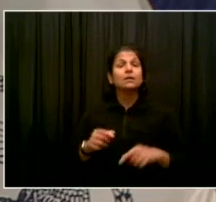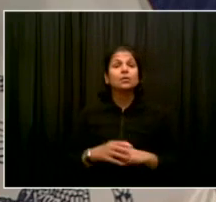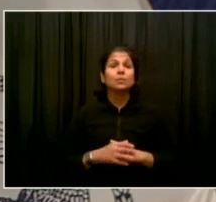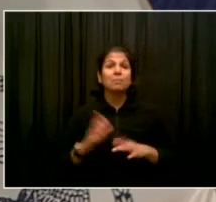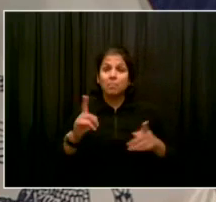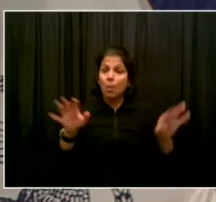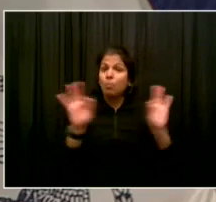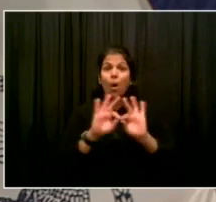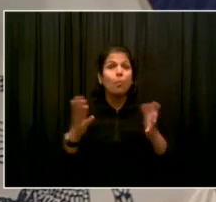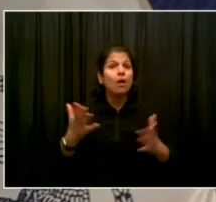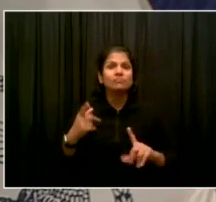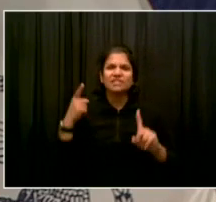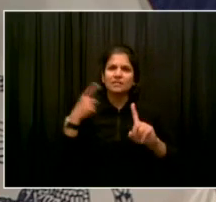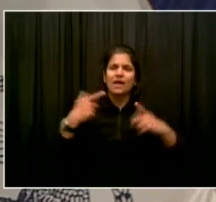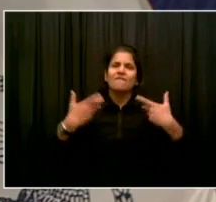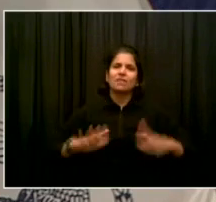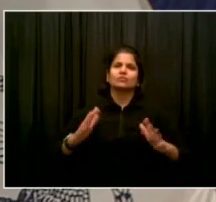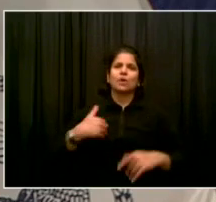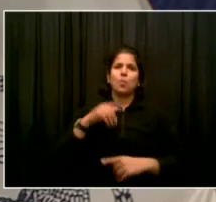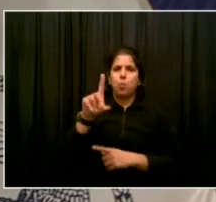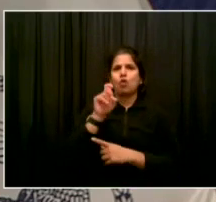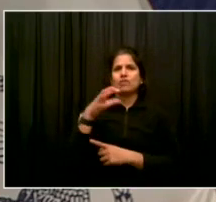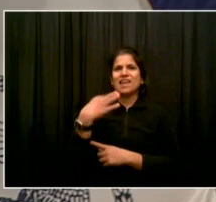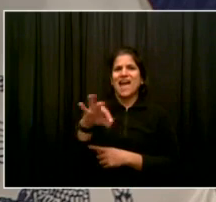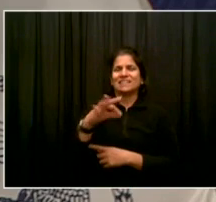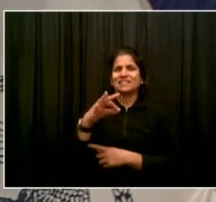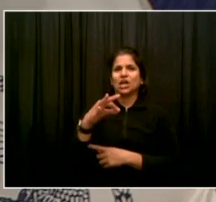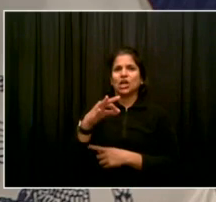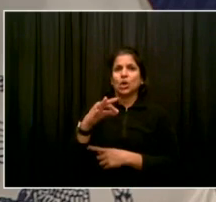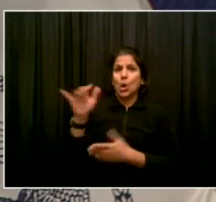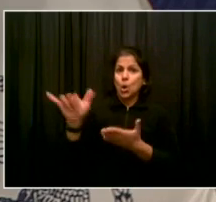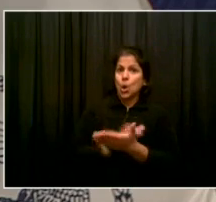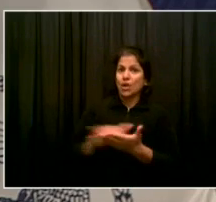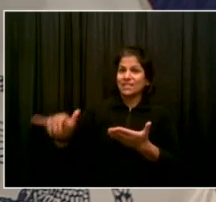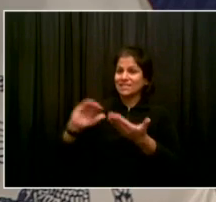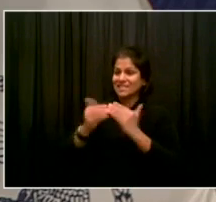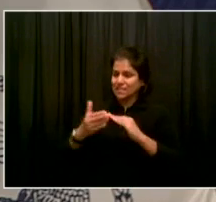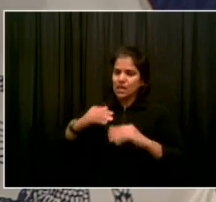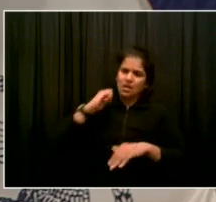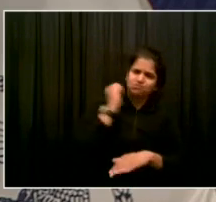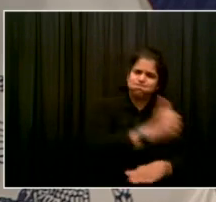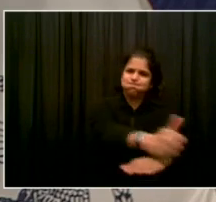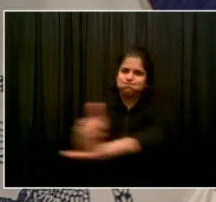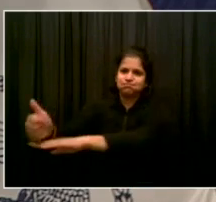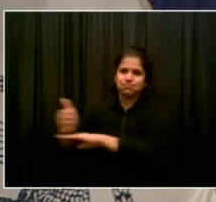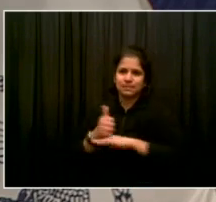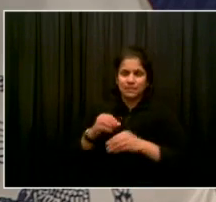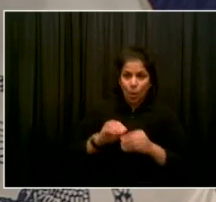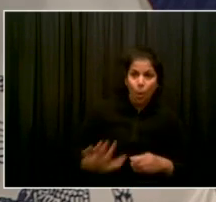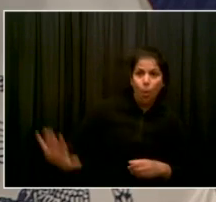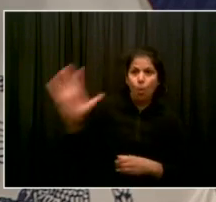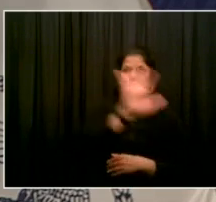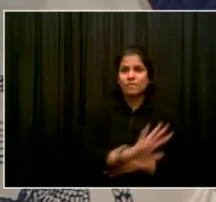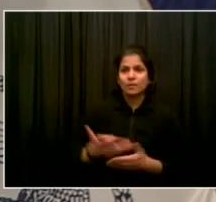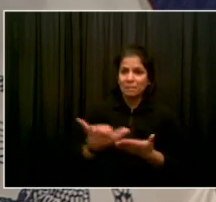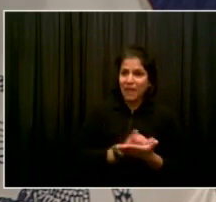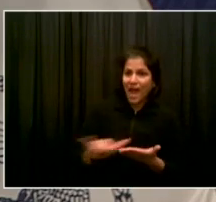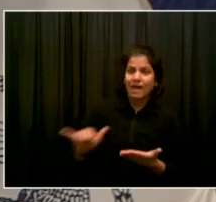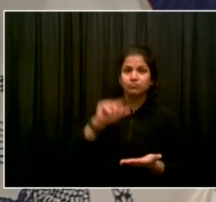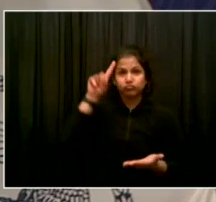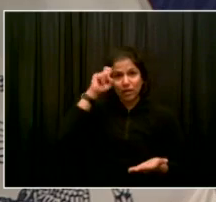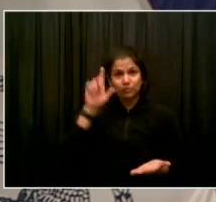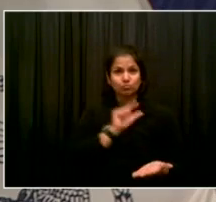city-sponsored sites. But we'll have much more detail that we'll put out with the federal government in the next few